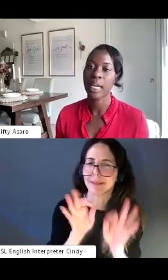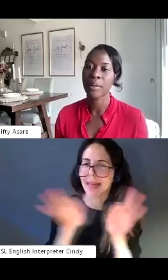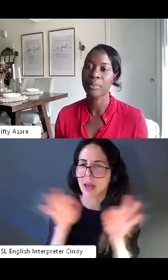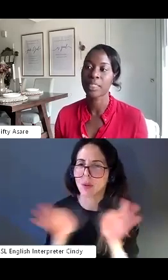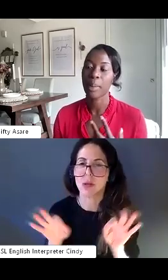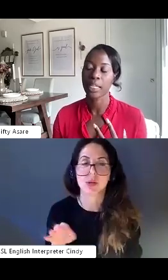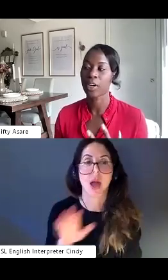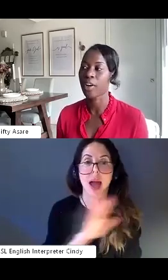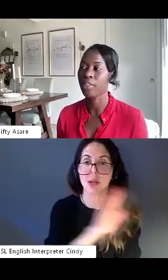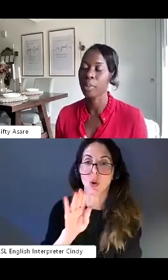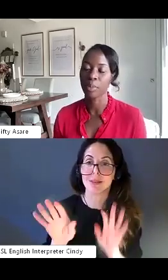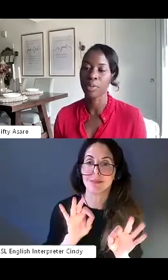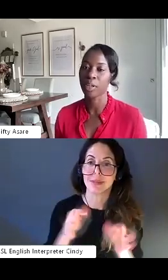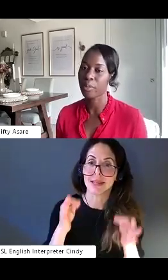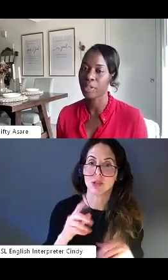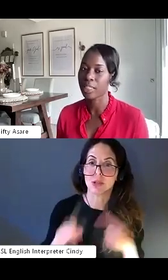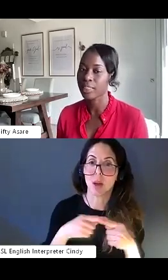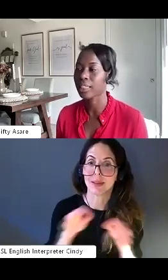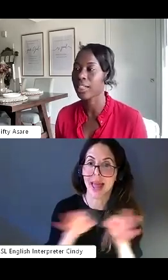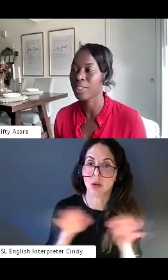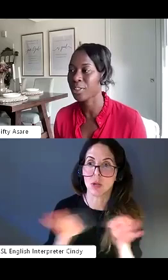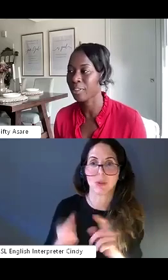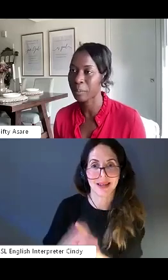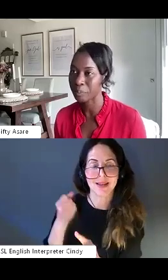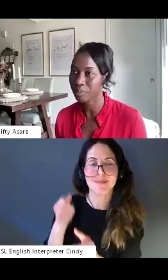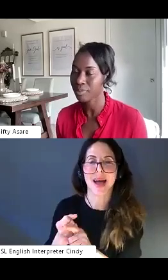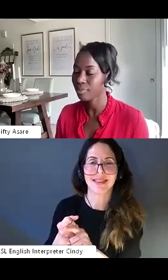accessible depending on the people, the communities